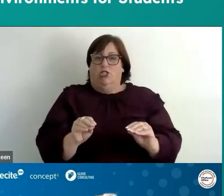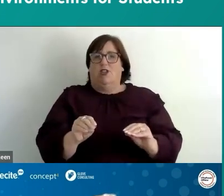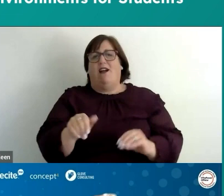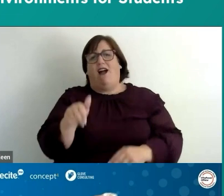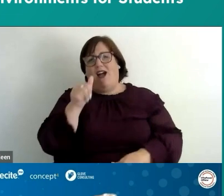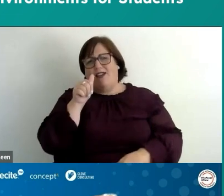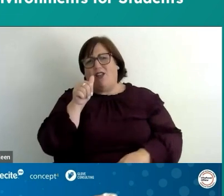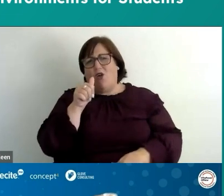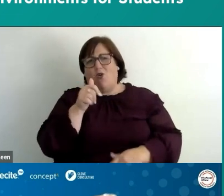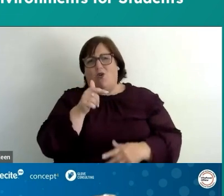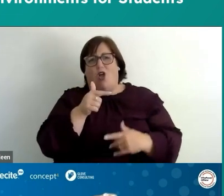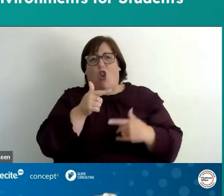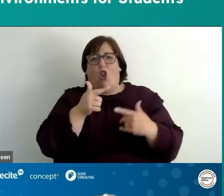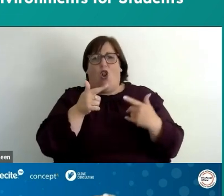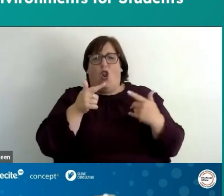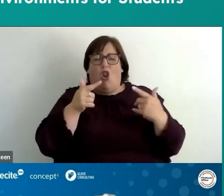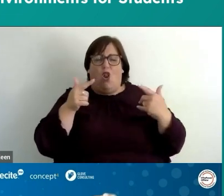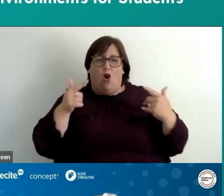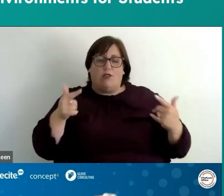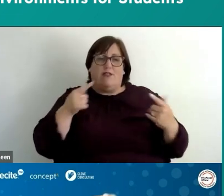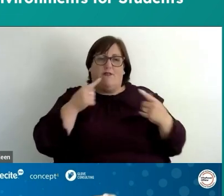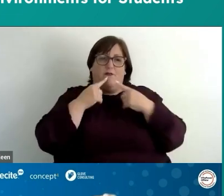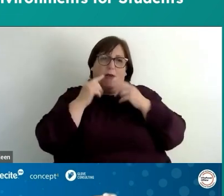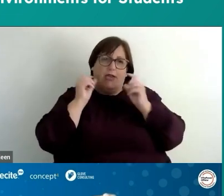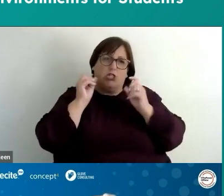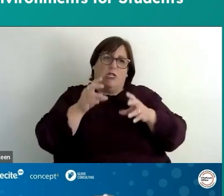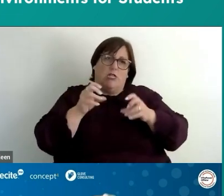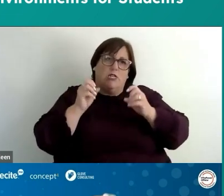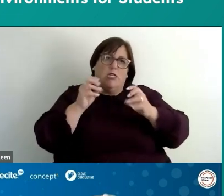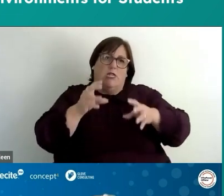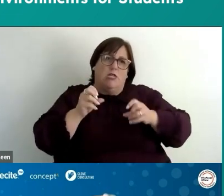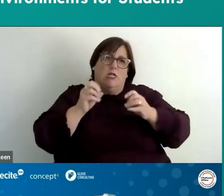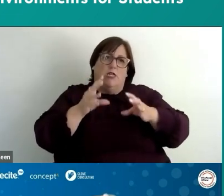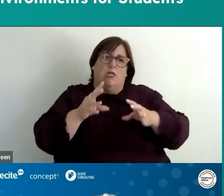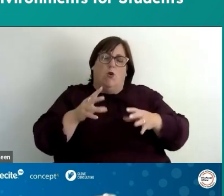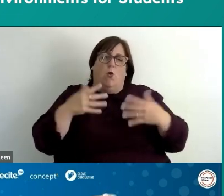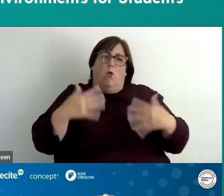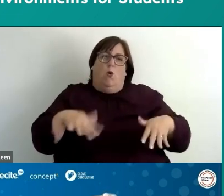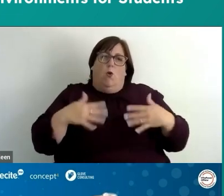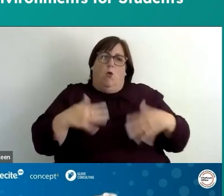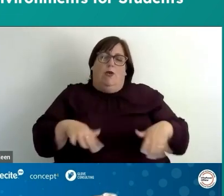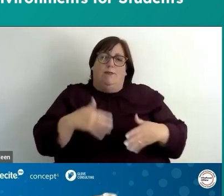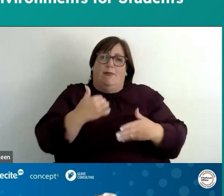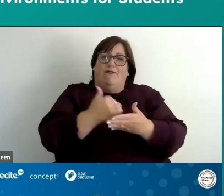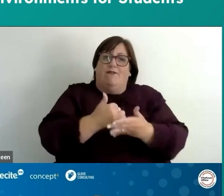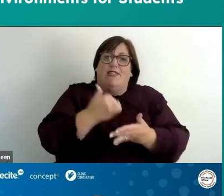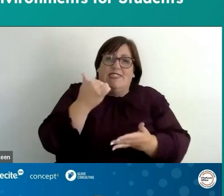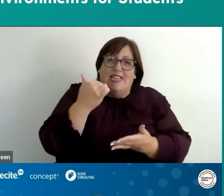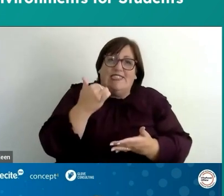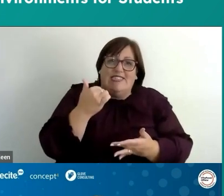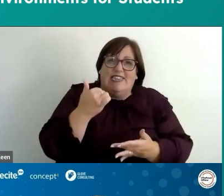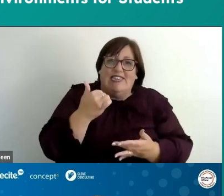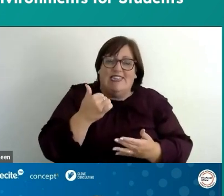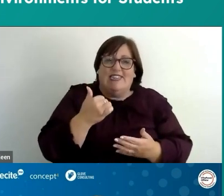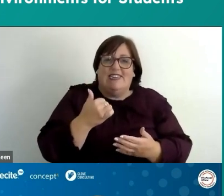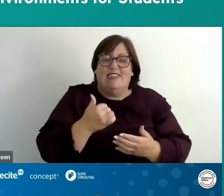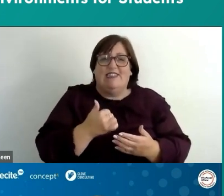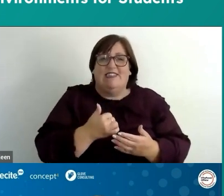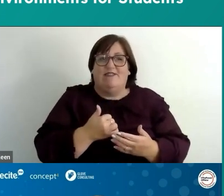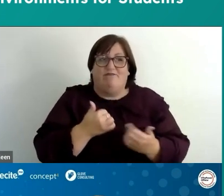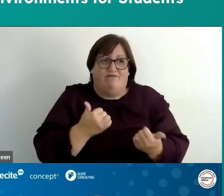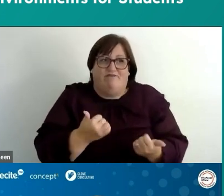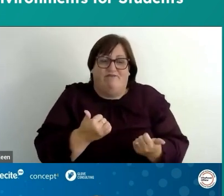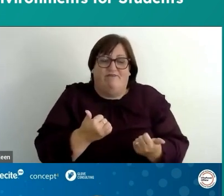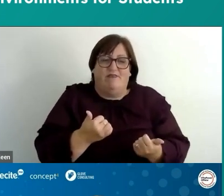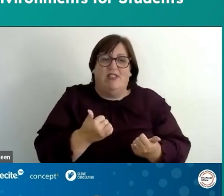lot of information that's been shared today, which has been fantastic for everyone, from communications and build to usability and experiences. That's been really good.